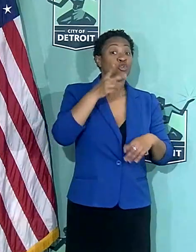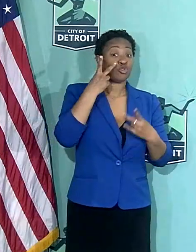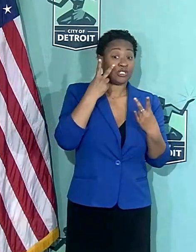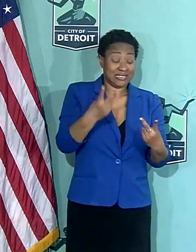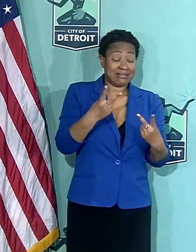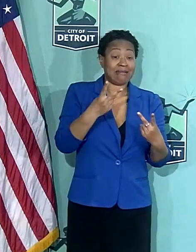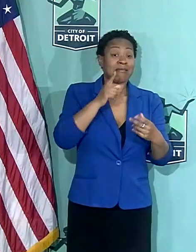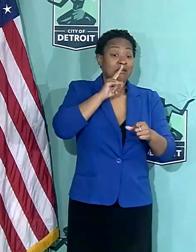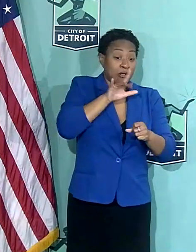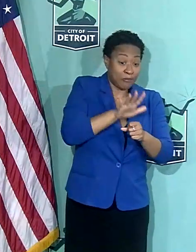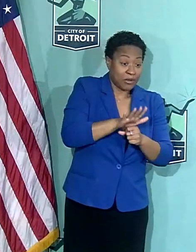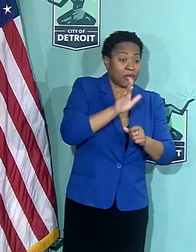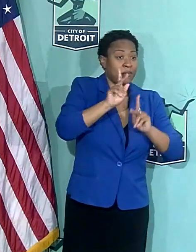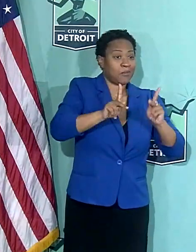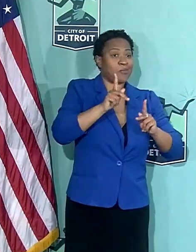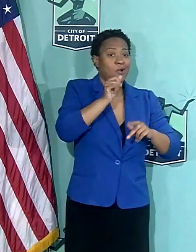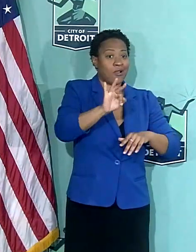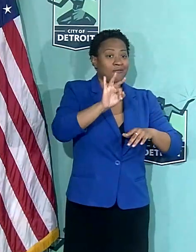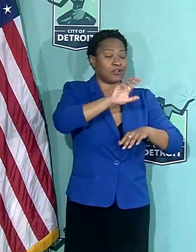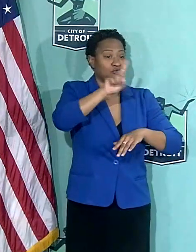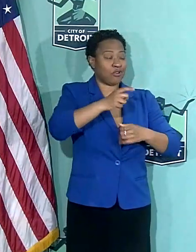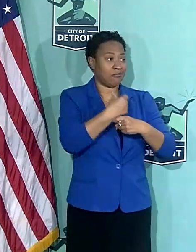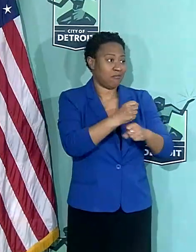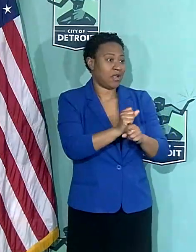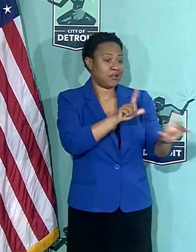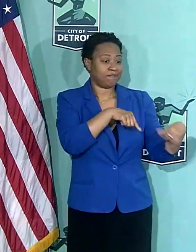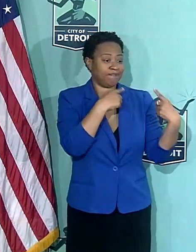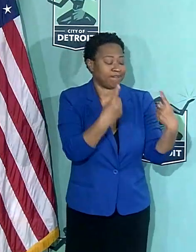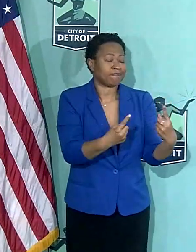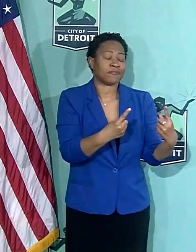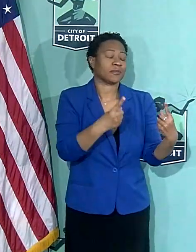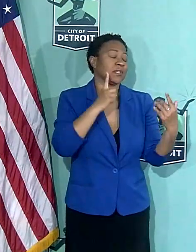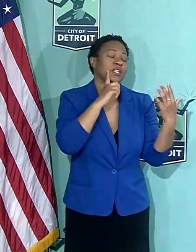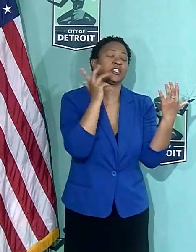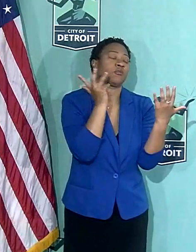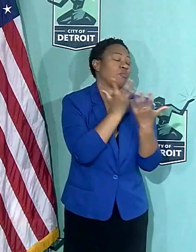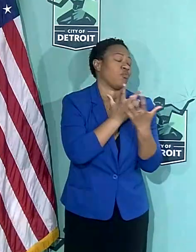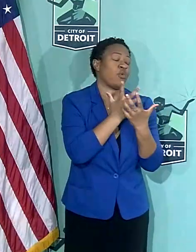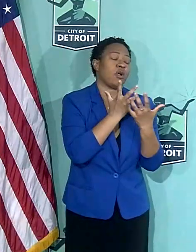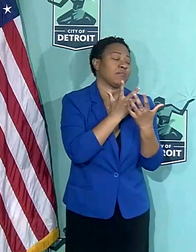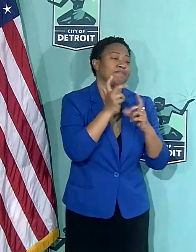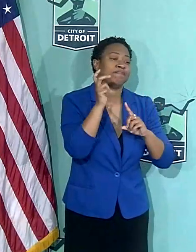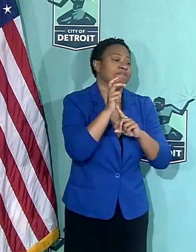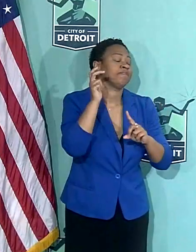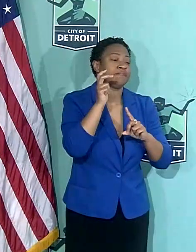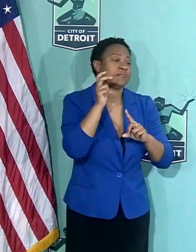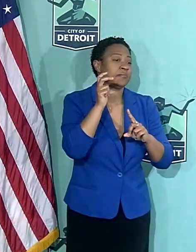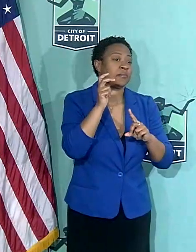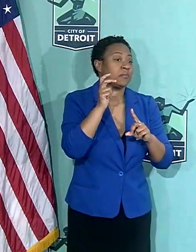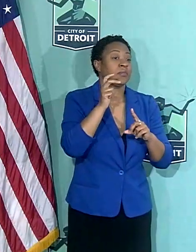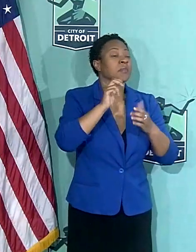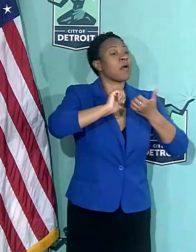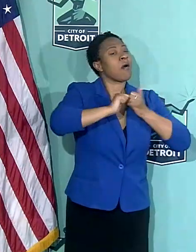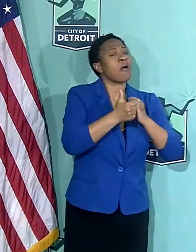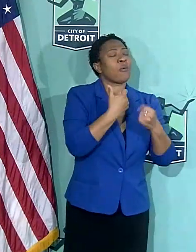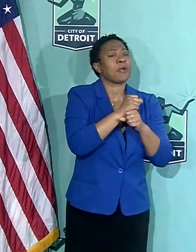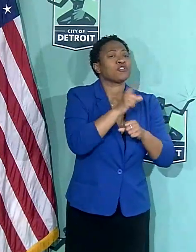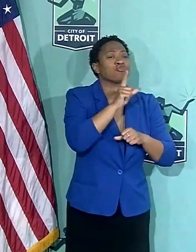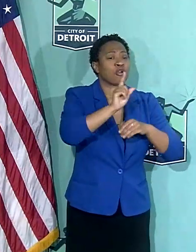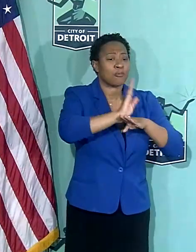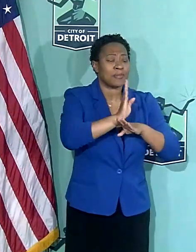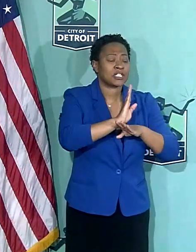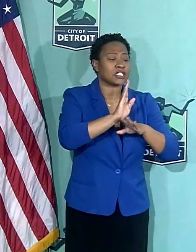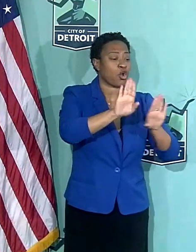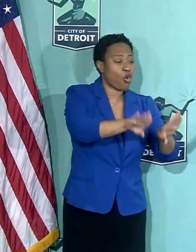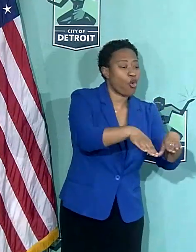have made, and it has been remarkable. And one of the things we're talking about is how do we make sure as the businesses open